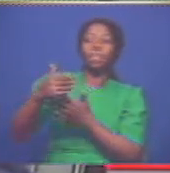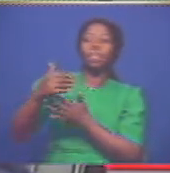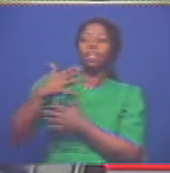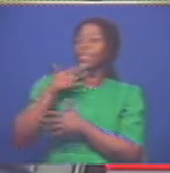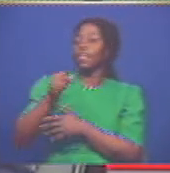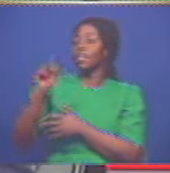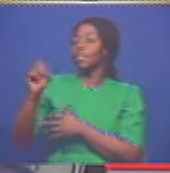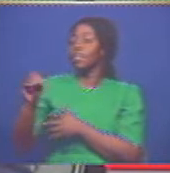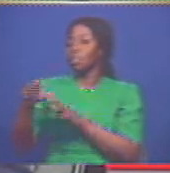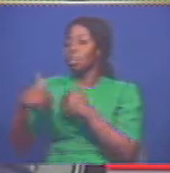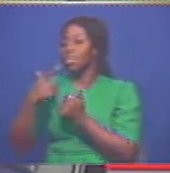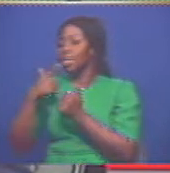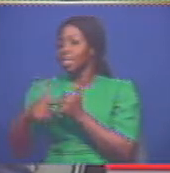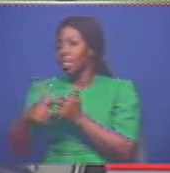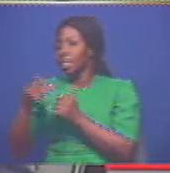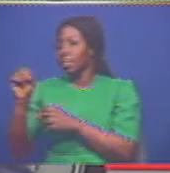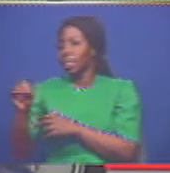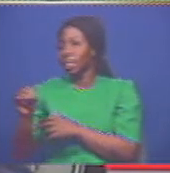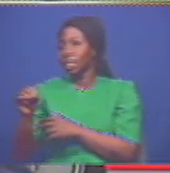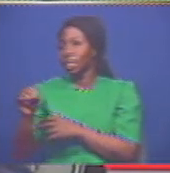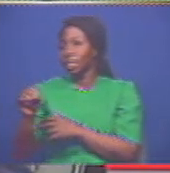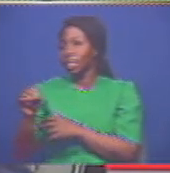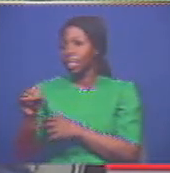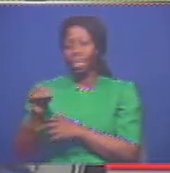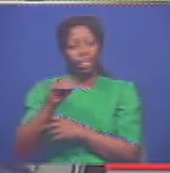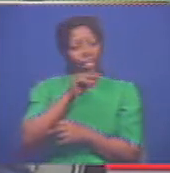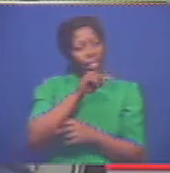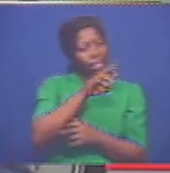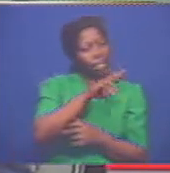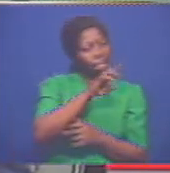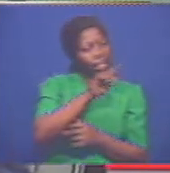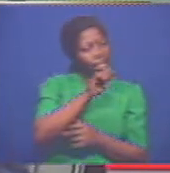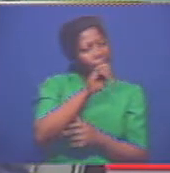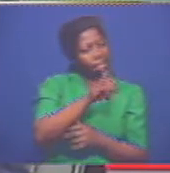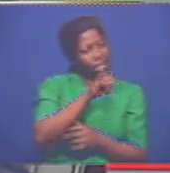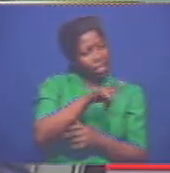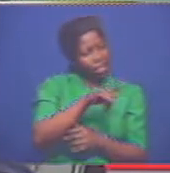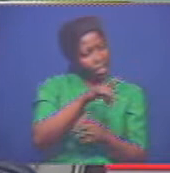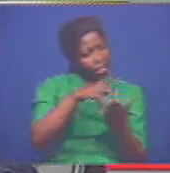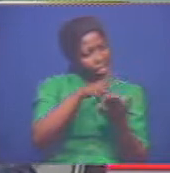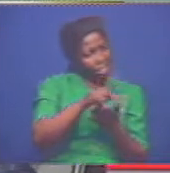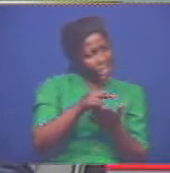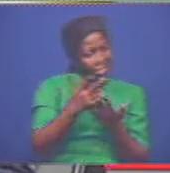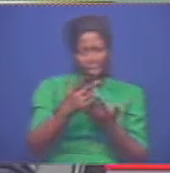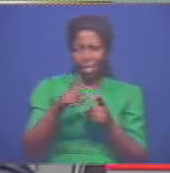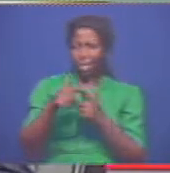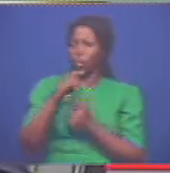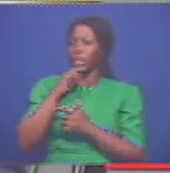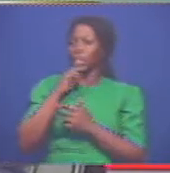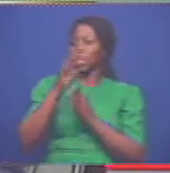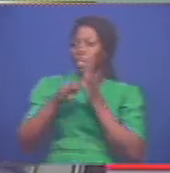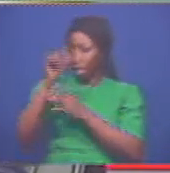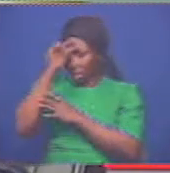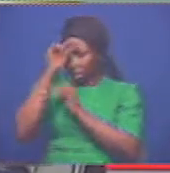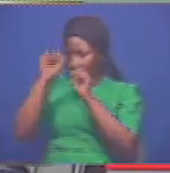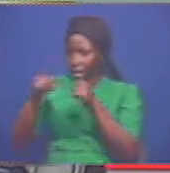550 or 650 shillings. That is the retail price. The retail price. So you get to wonder, if government can try to lower